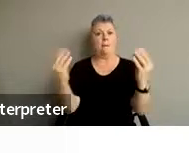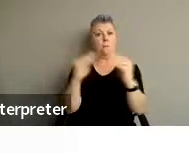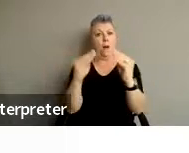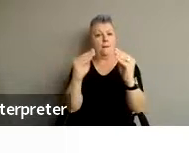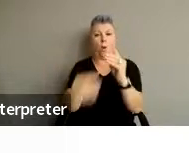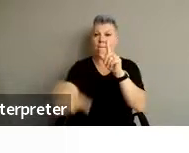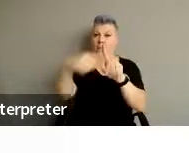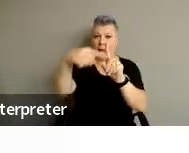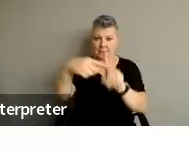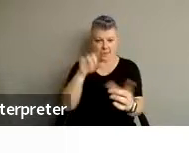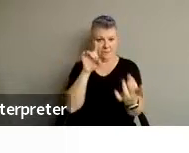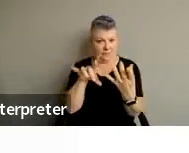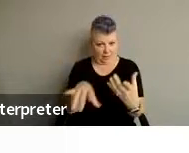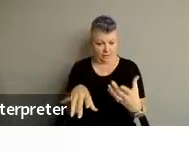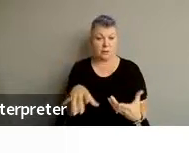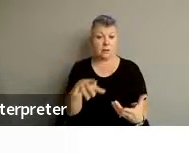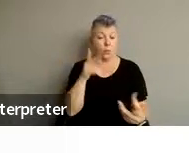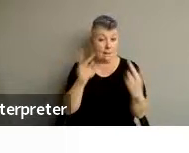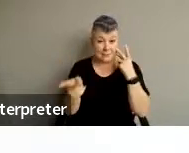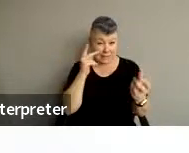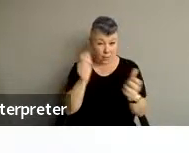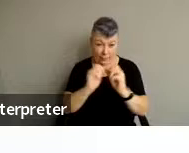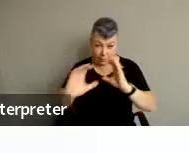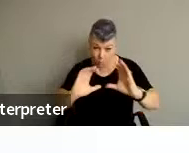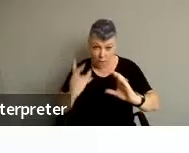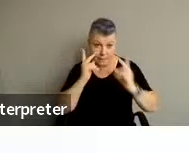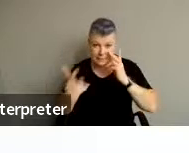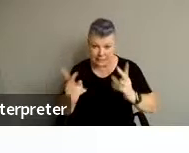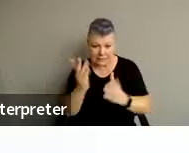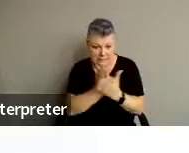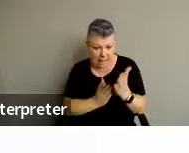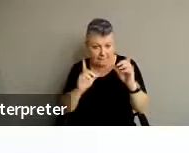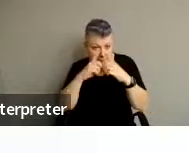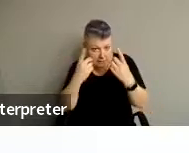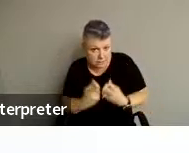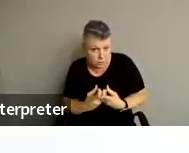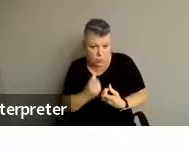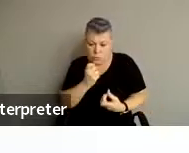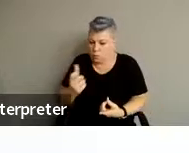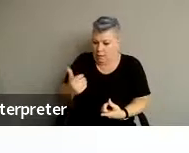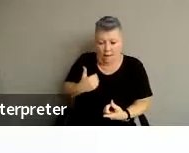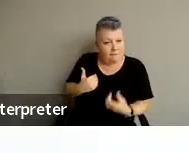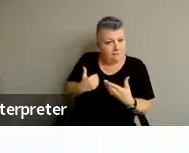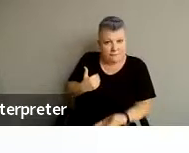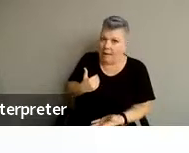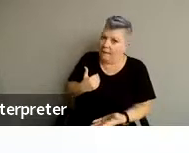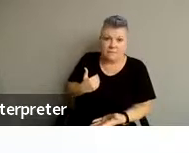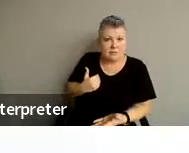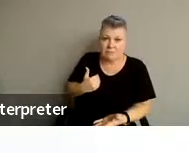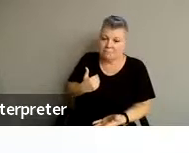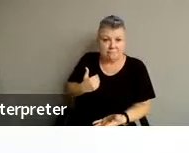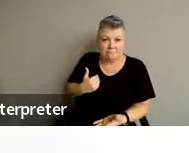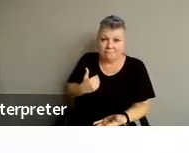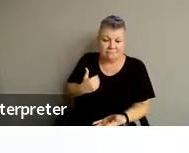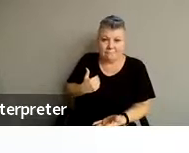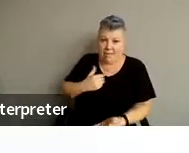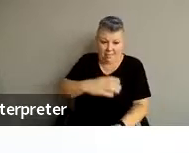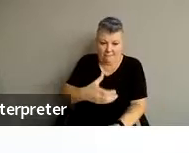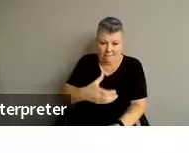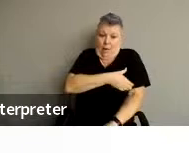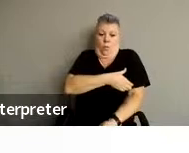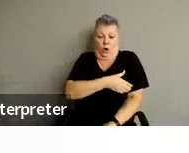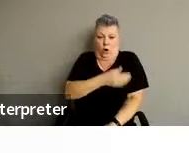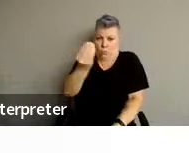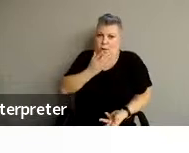you about communication and what we are finding is that in some of our districts, we do not have the power to have them tell us the dates that they're